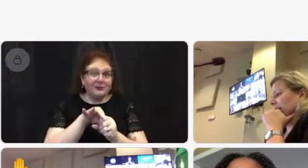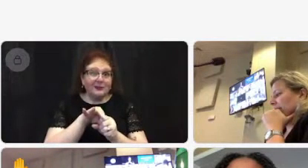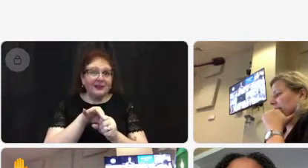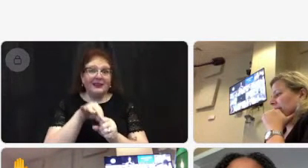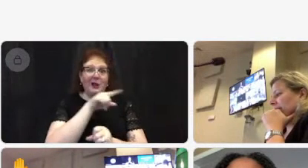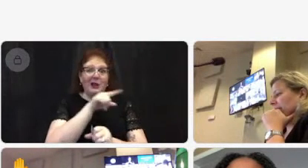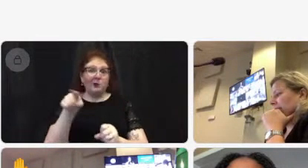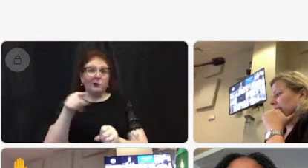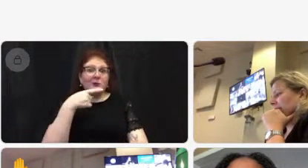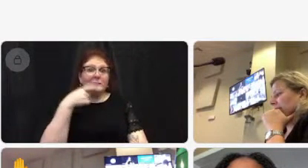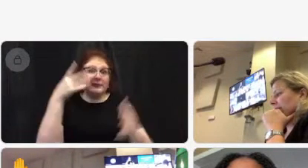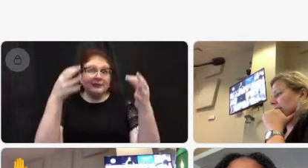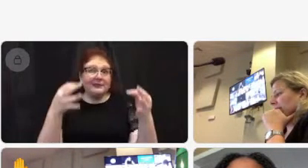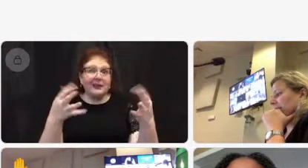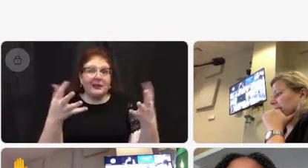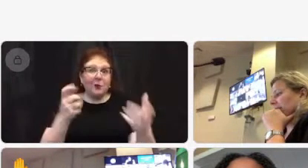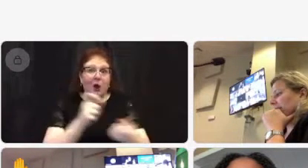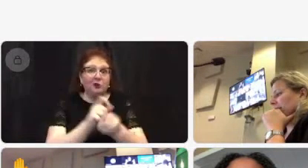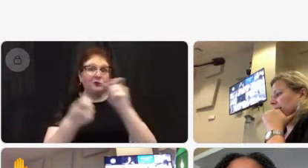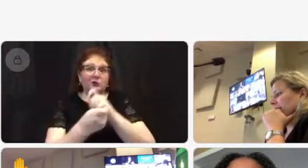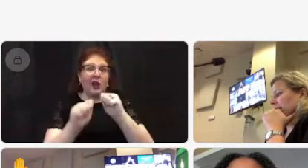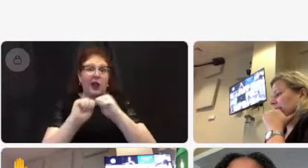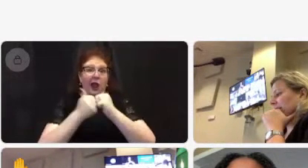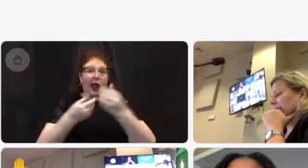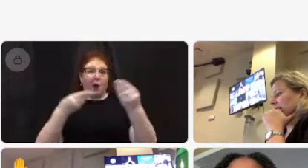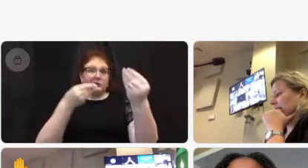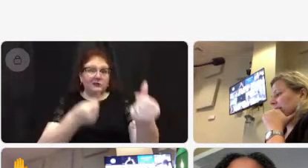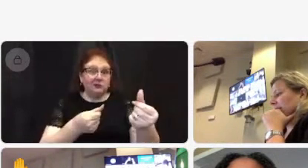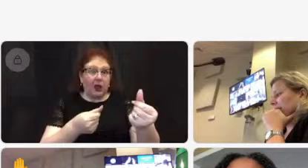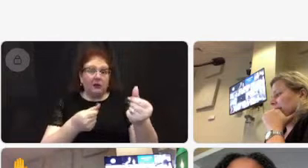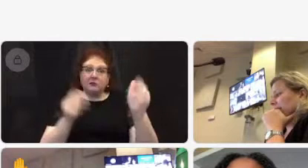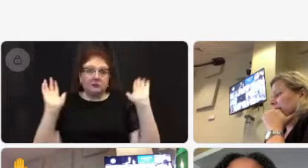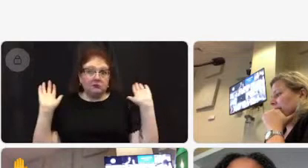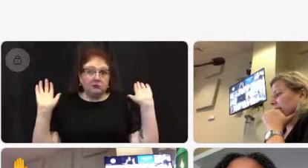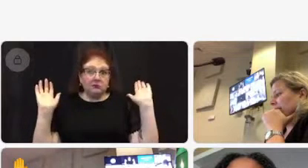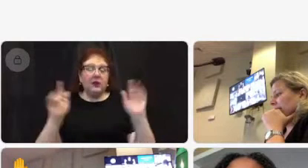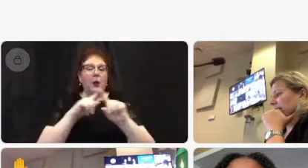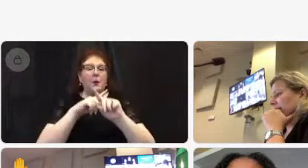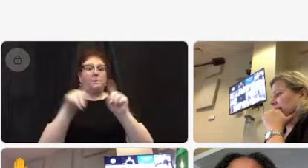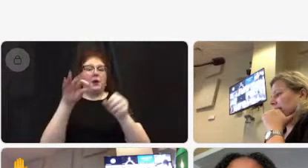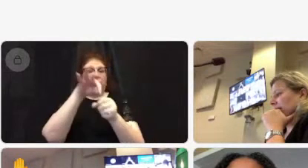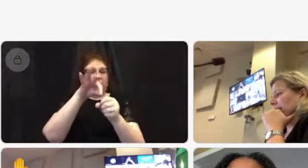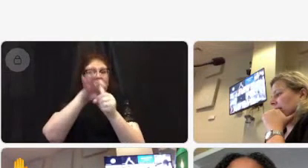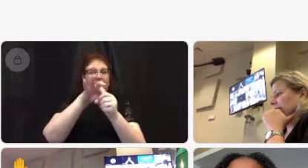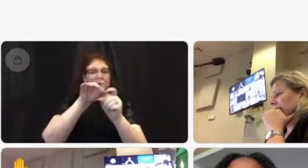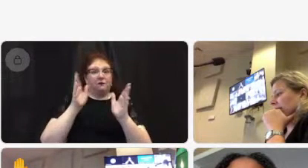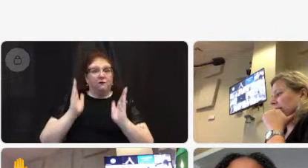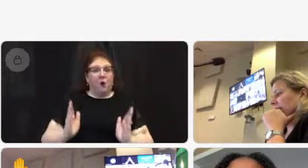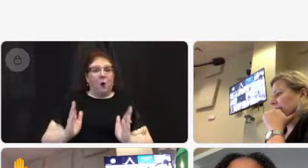want to change how it's spent, but when the voters go to the ballot,